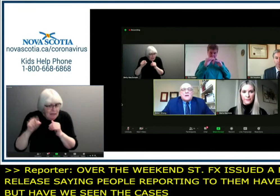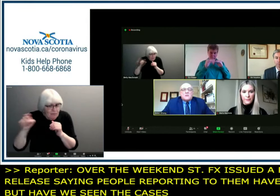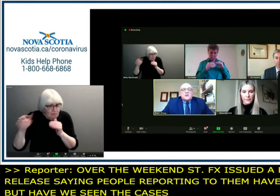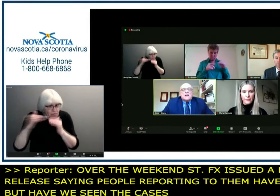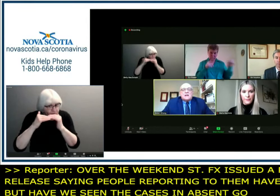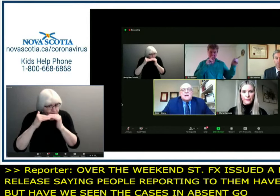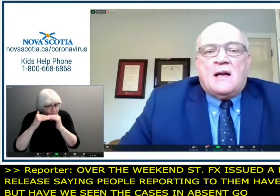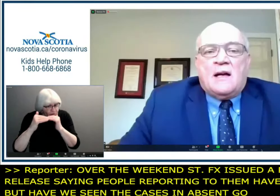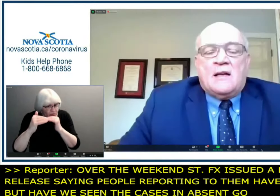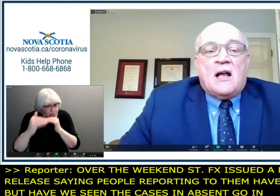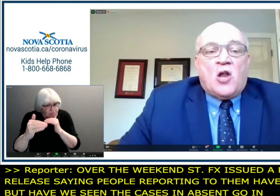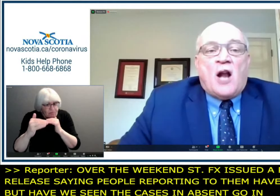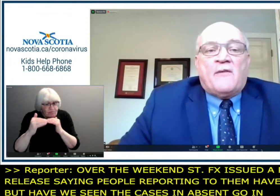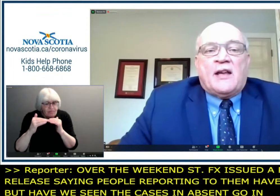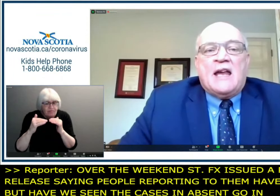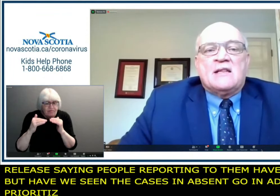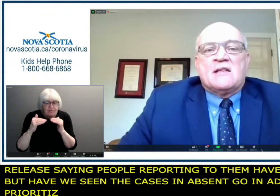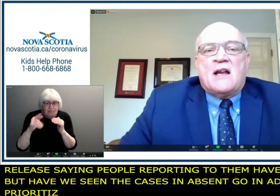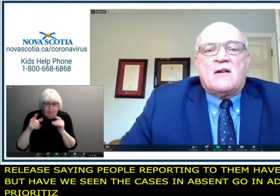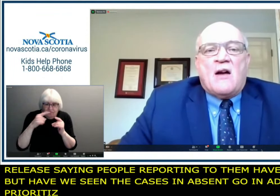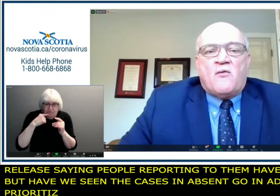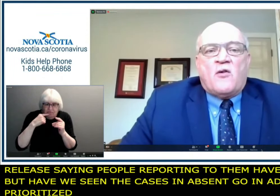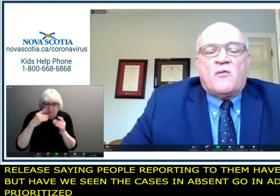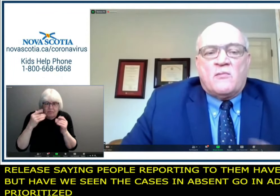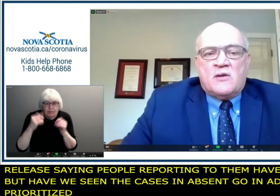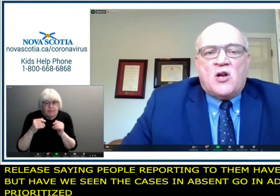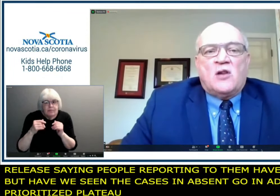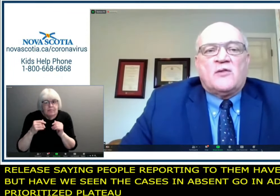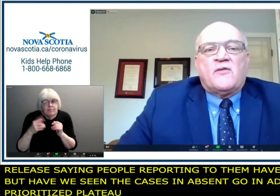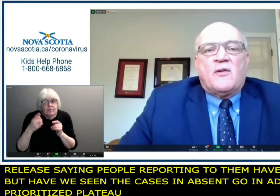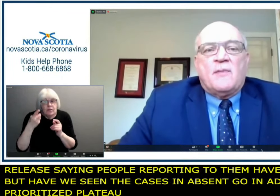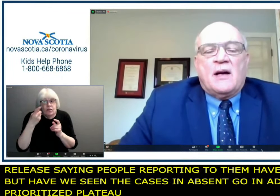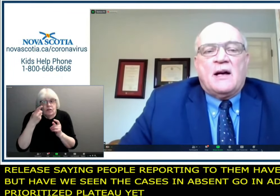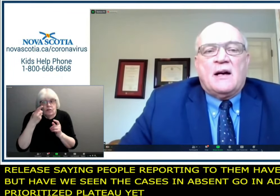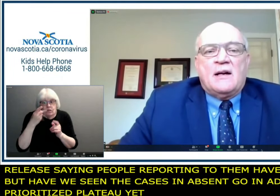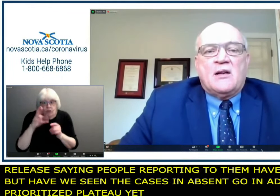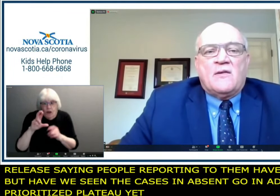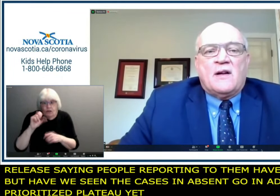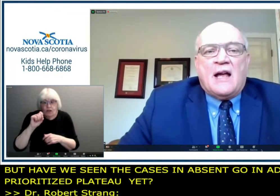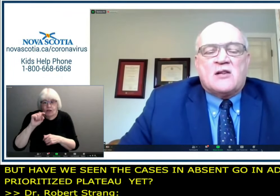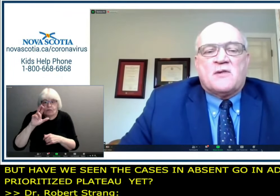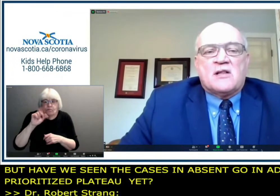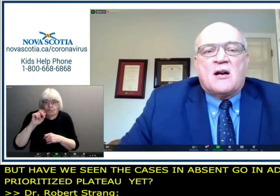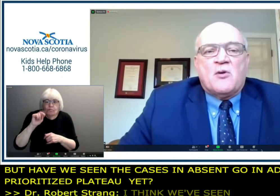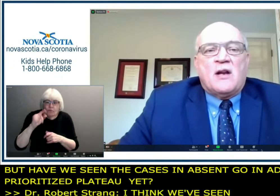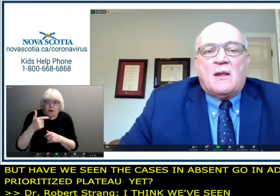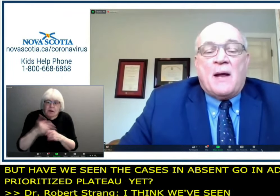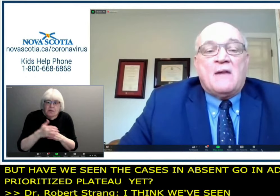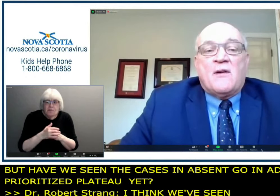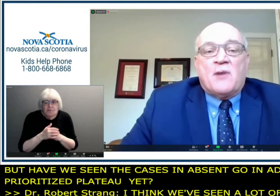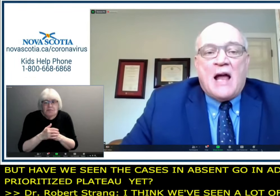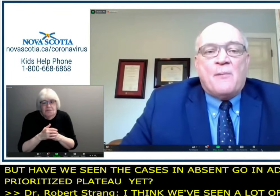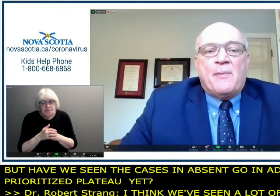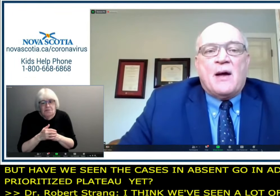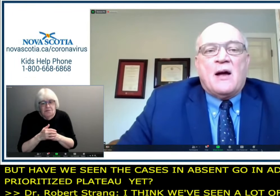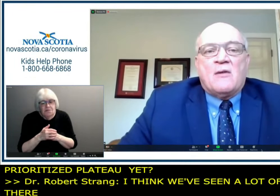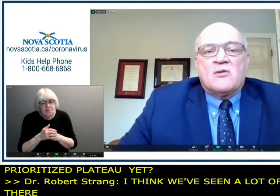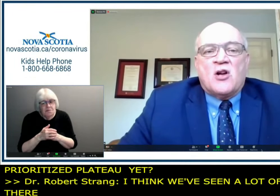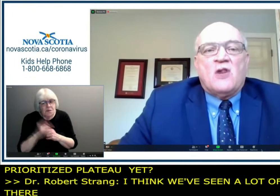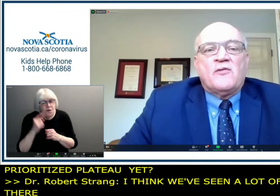So I think we're seeing, a lot of the cases there that were results from, the X-ring ceremony. Many of them are